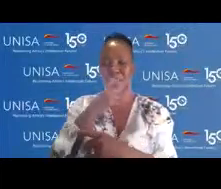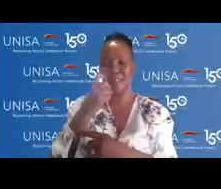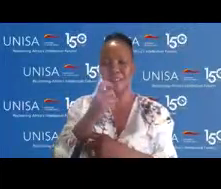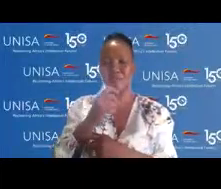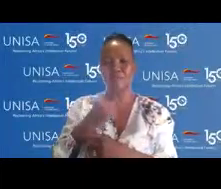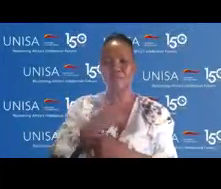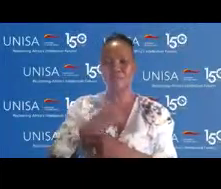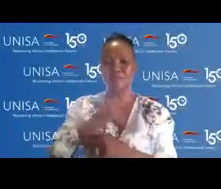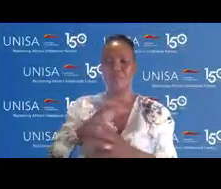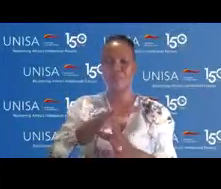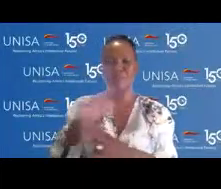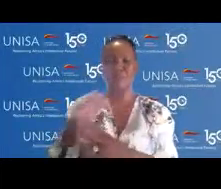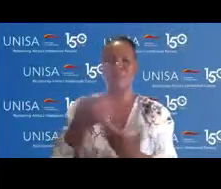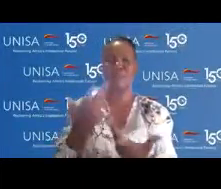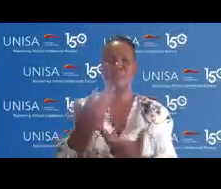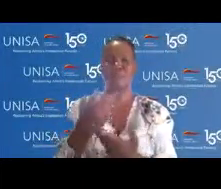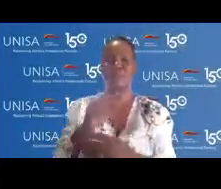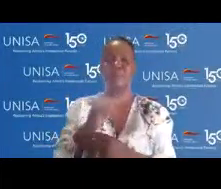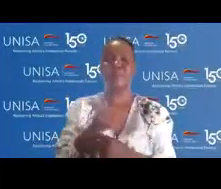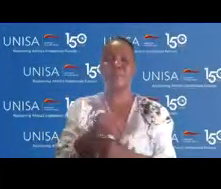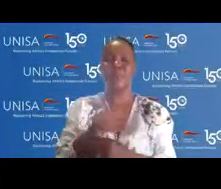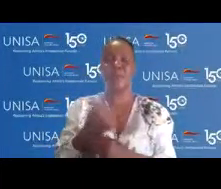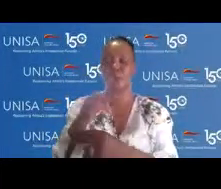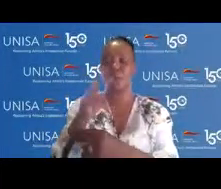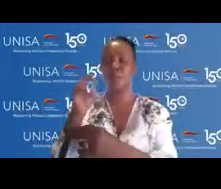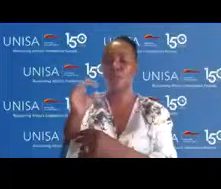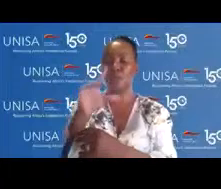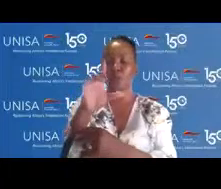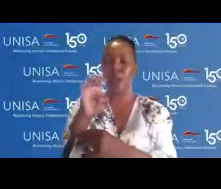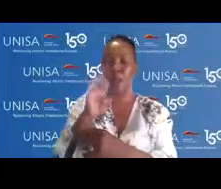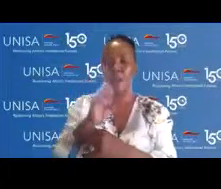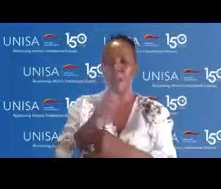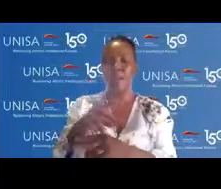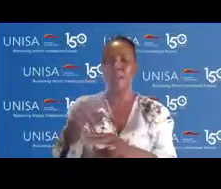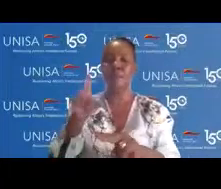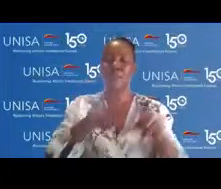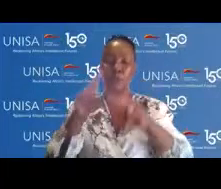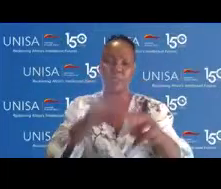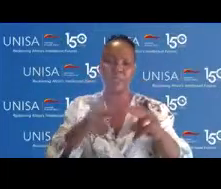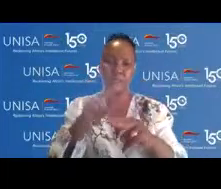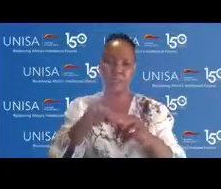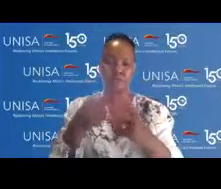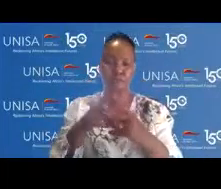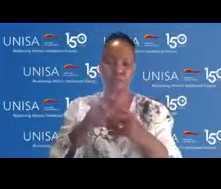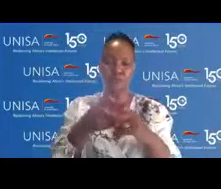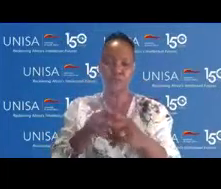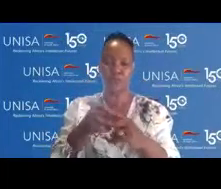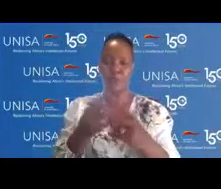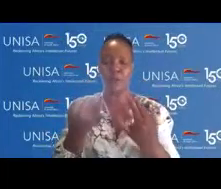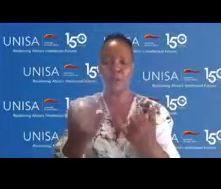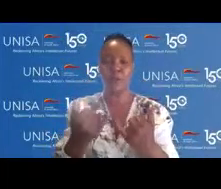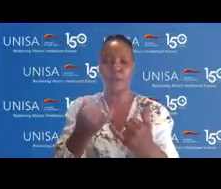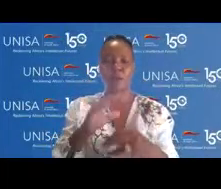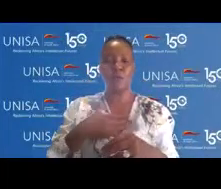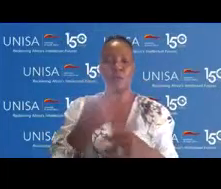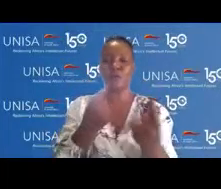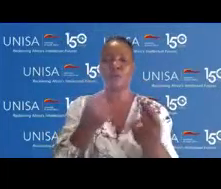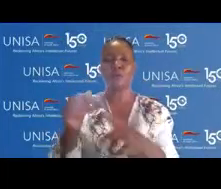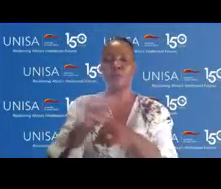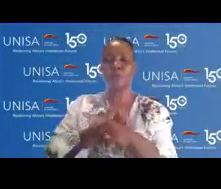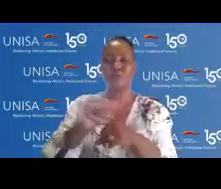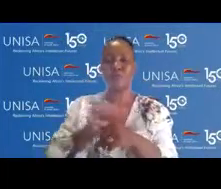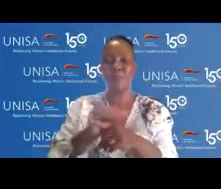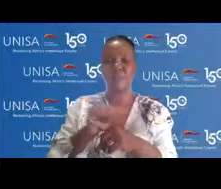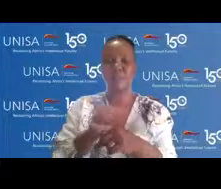through. I go to Moodle proctoring, for example, and I just want to do the demo. So if you've never done or gone onto